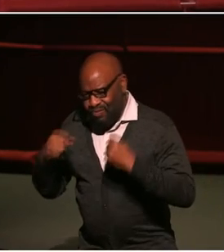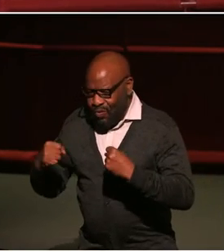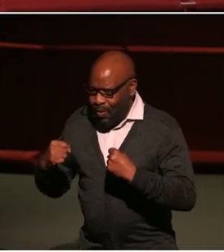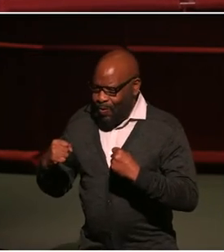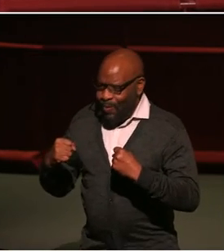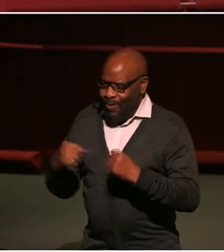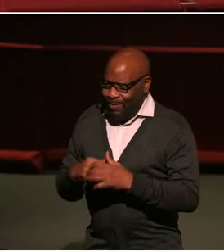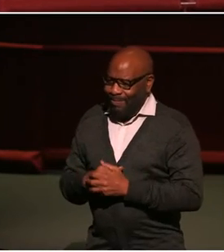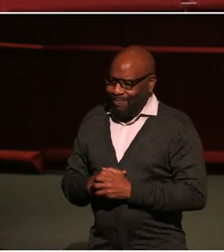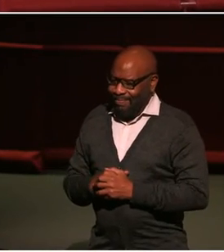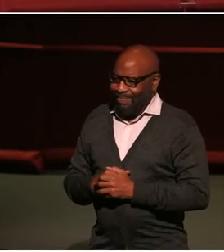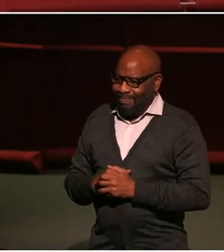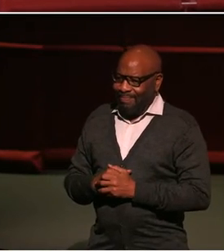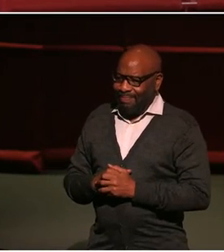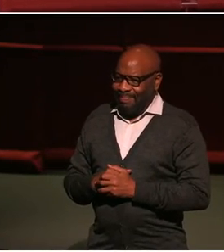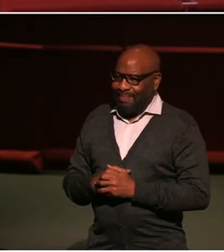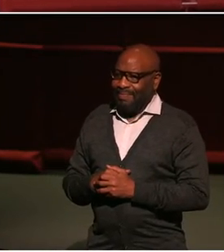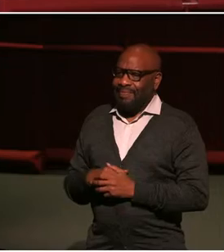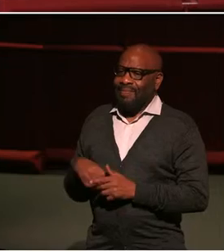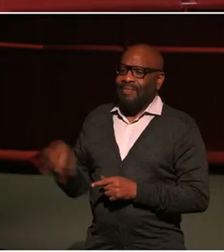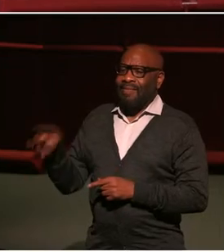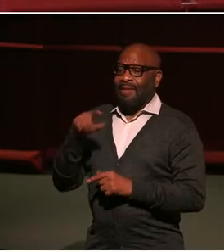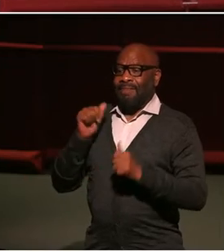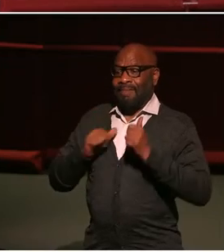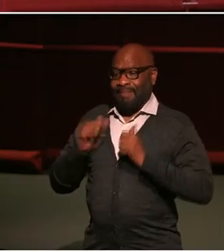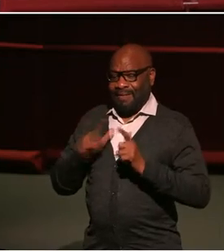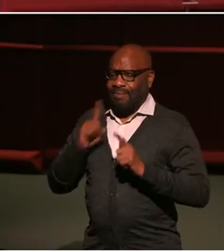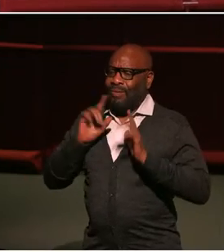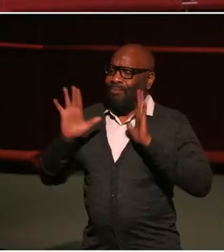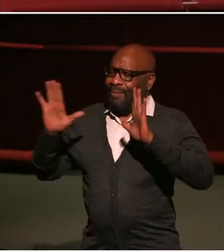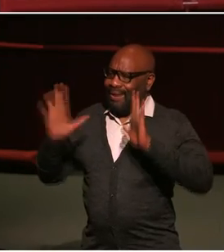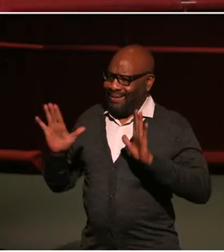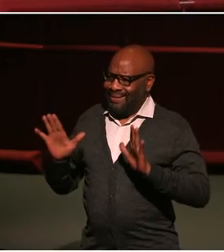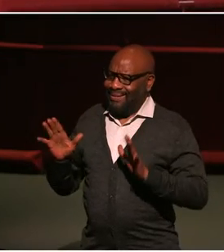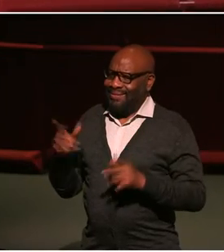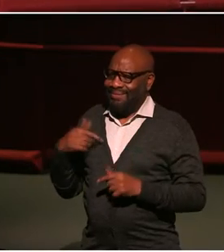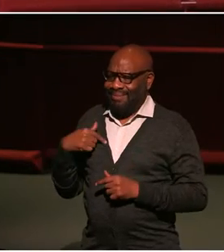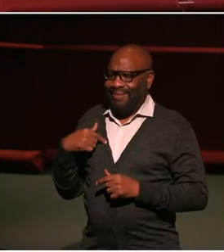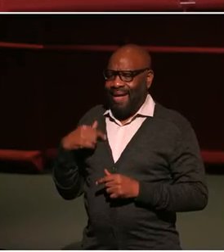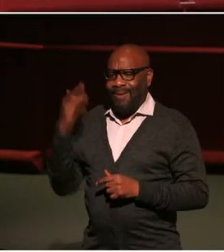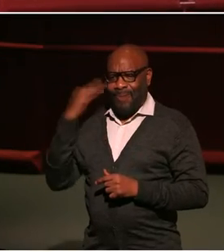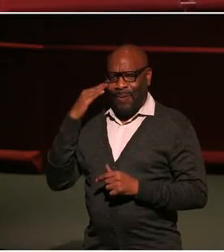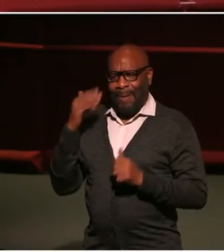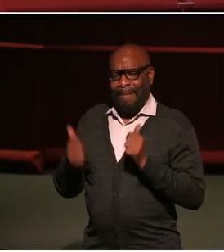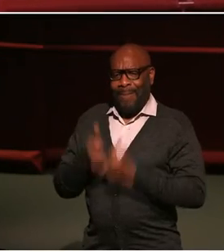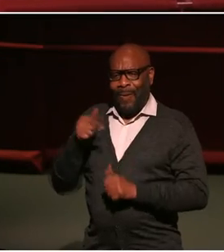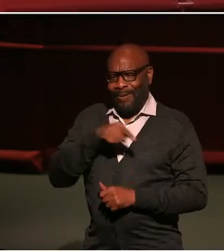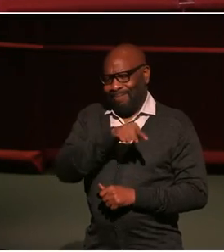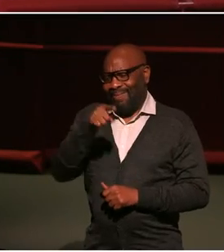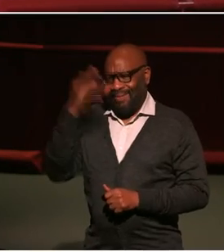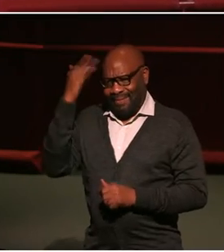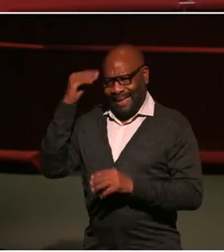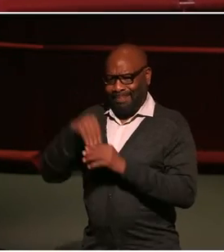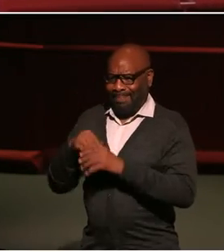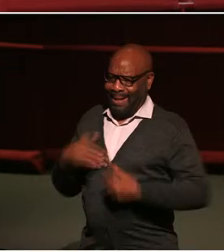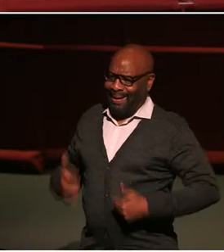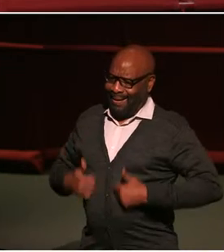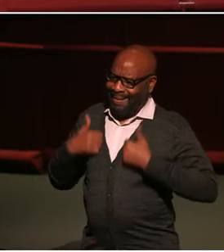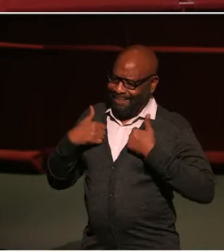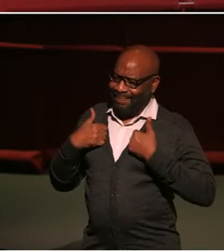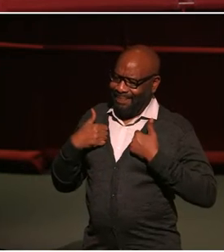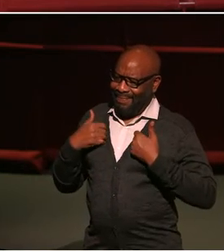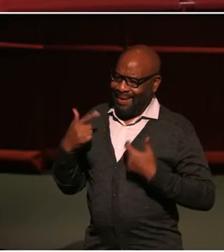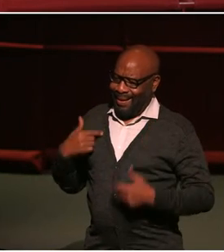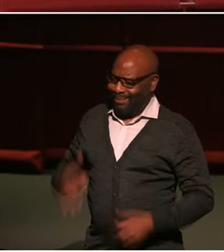But these performers are great, and I've known them most of my life. And